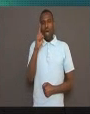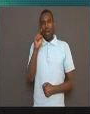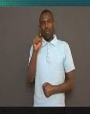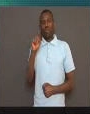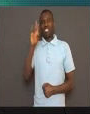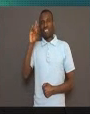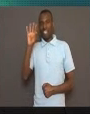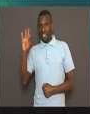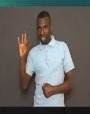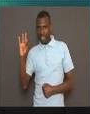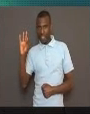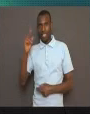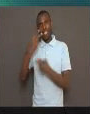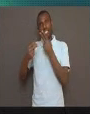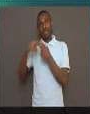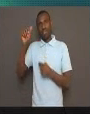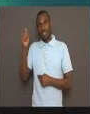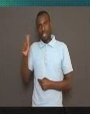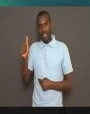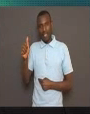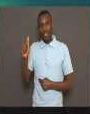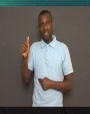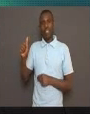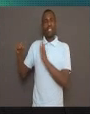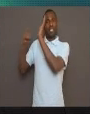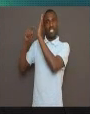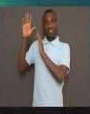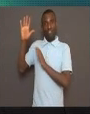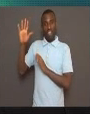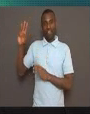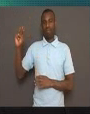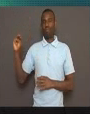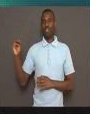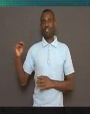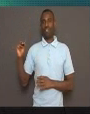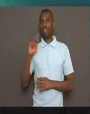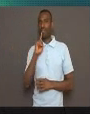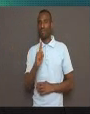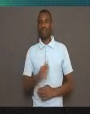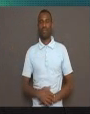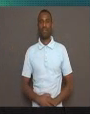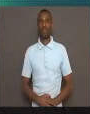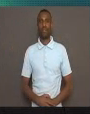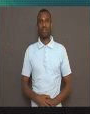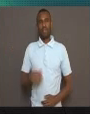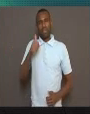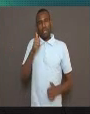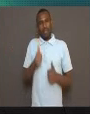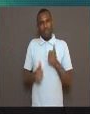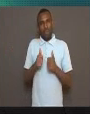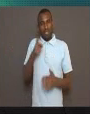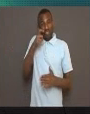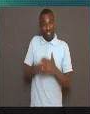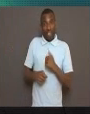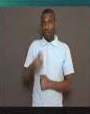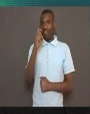1.79 times 10 exponent -5 meter, which is the value